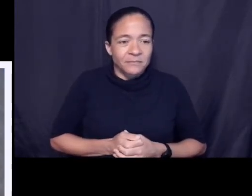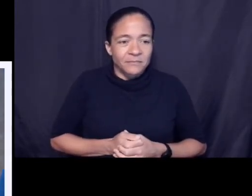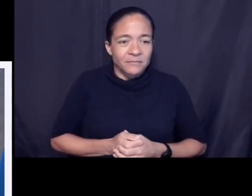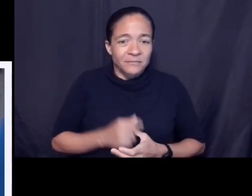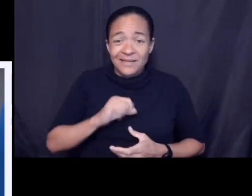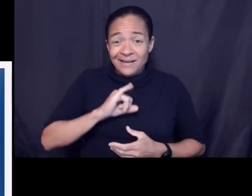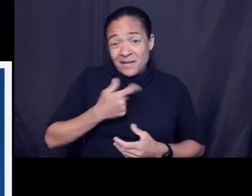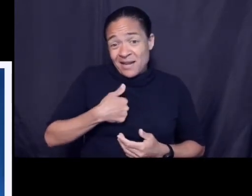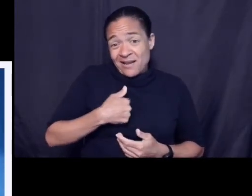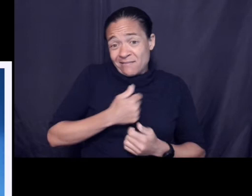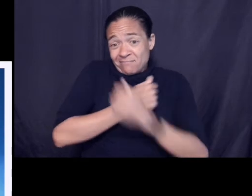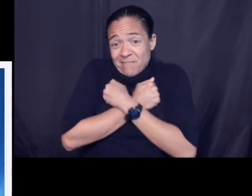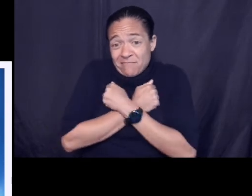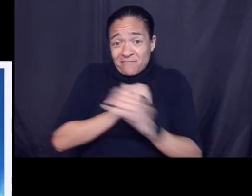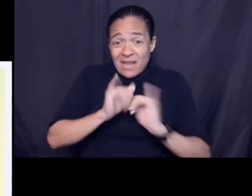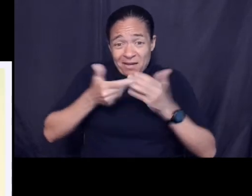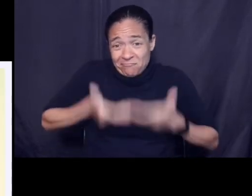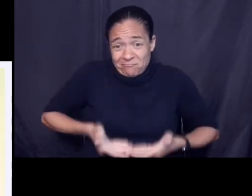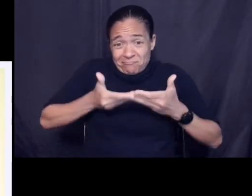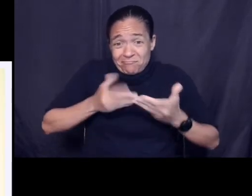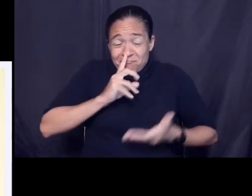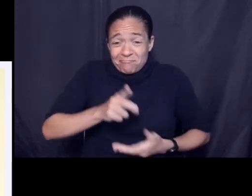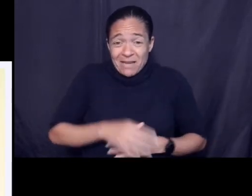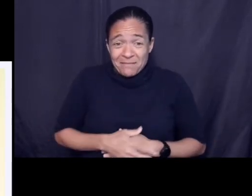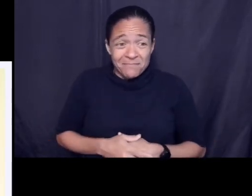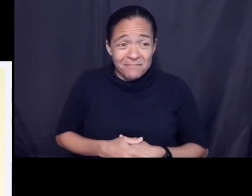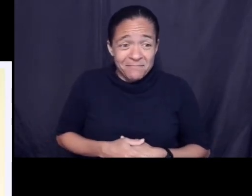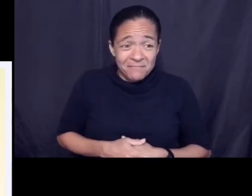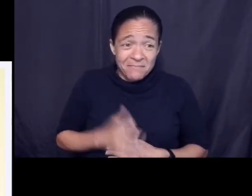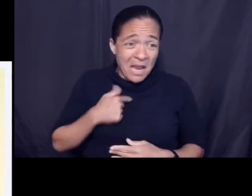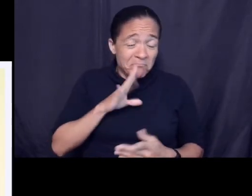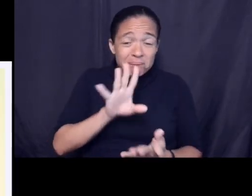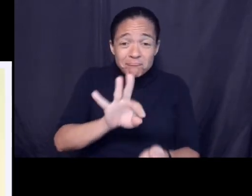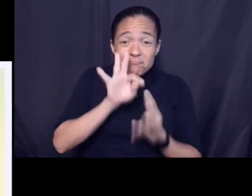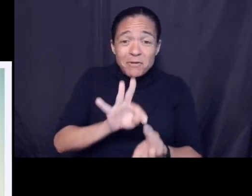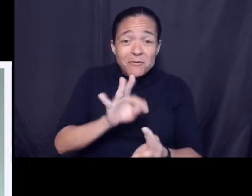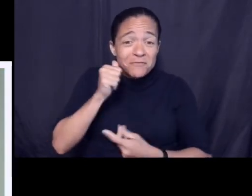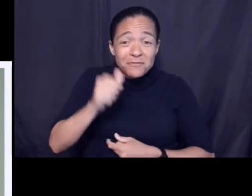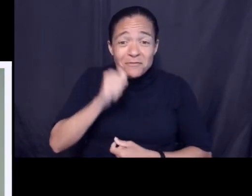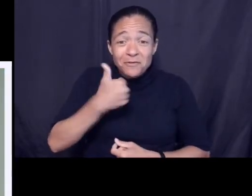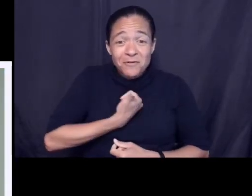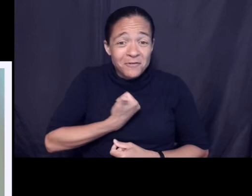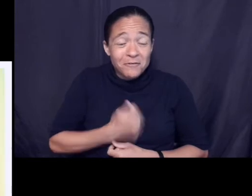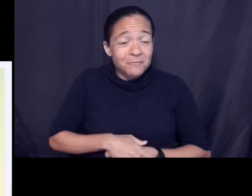I love how I am. I am a perfect girl.